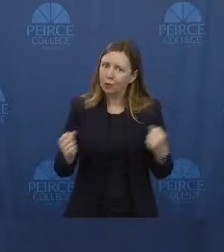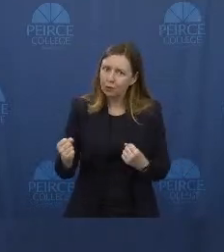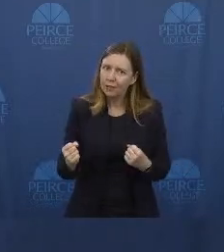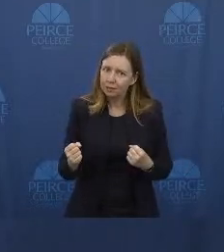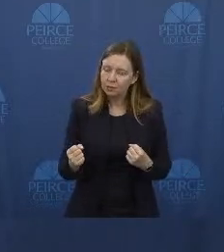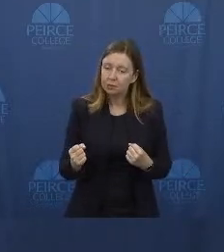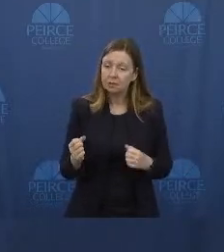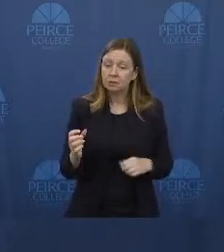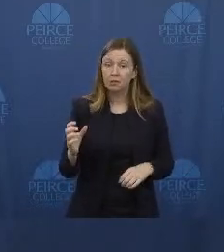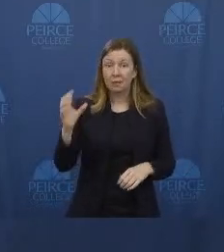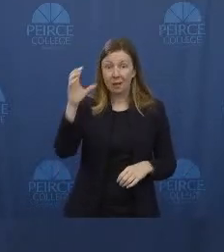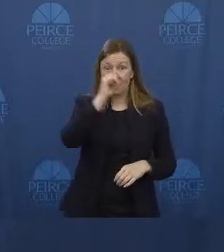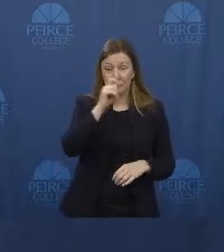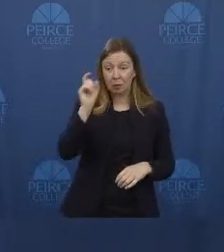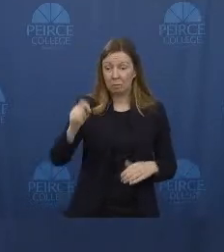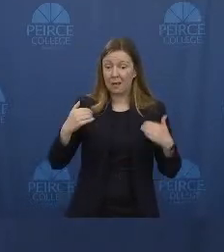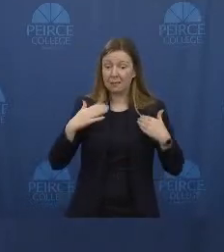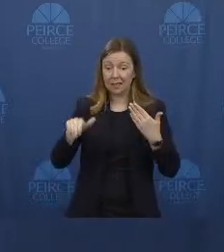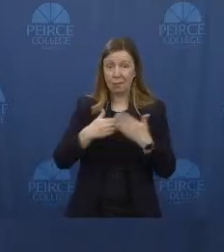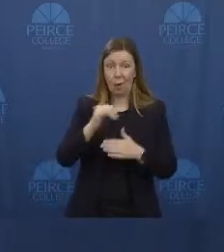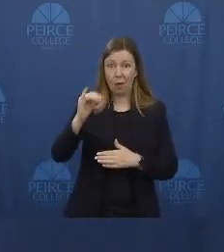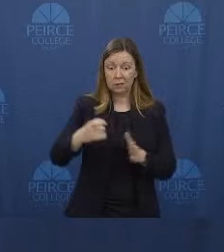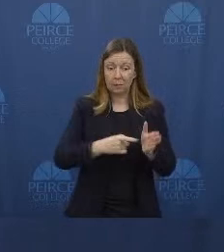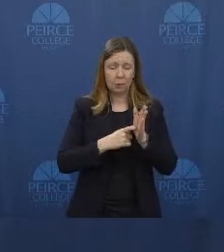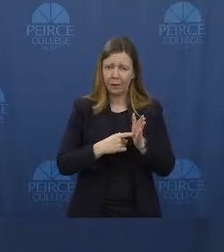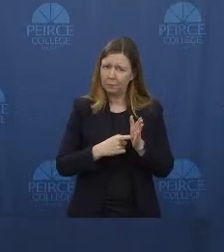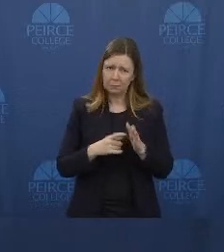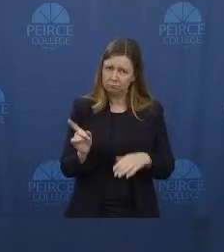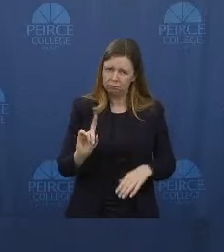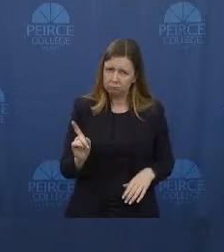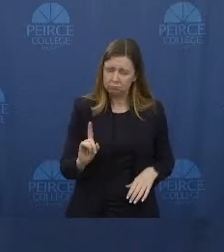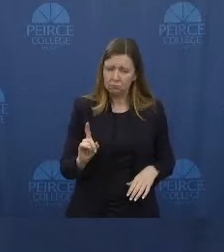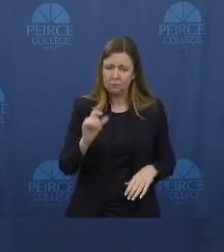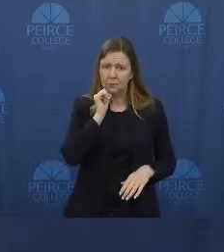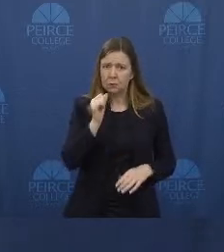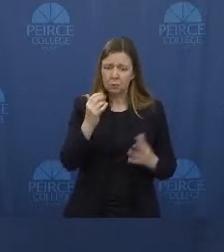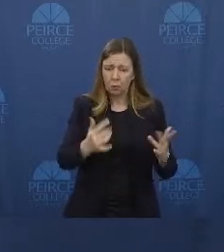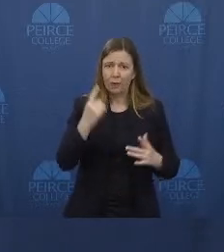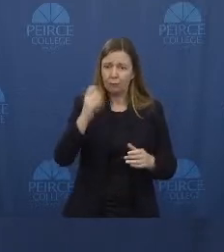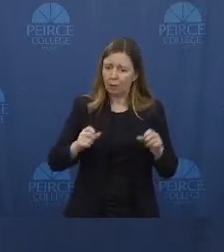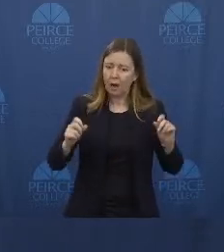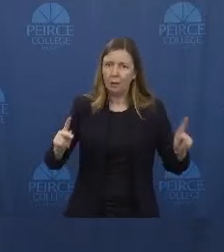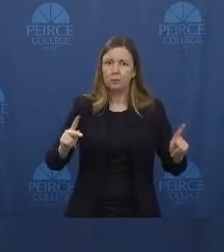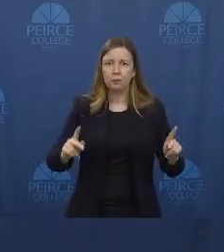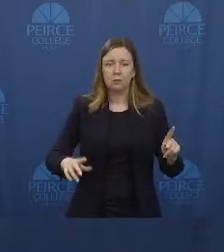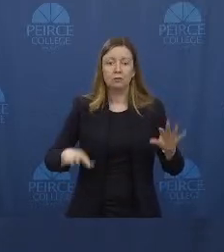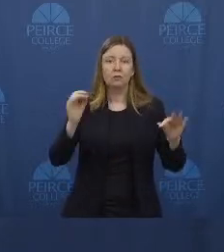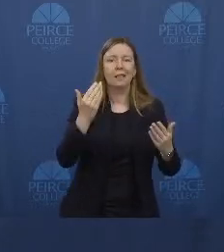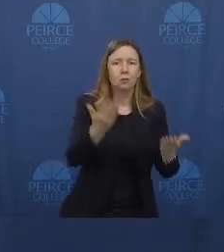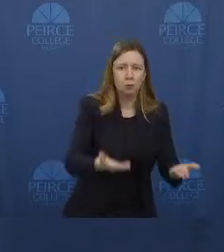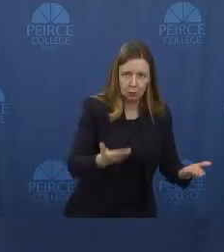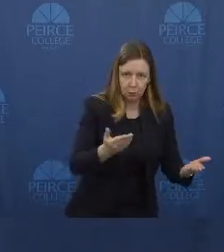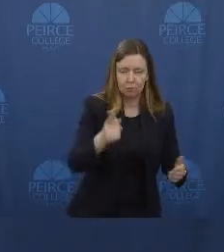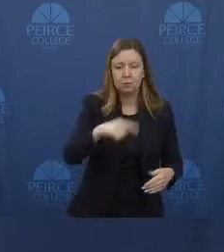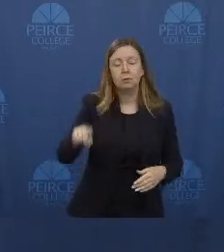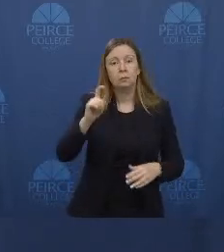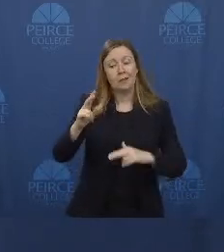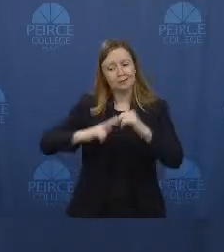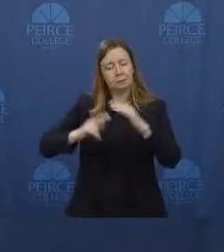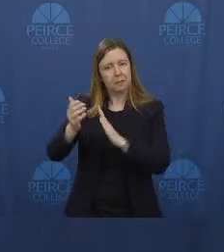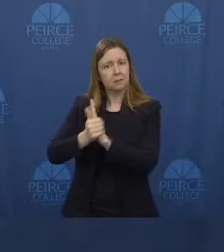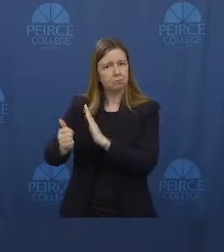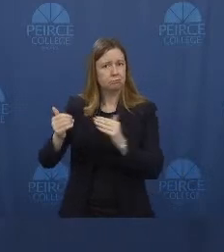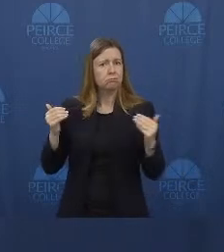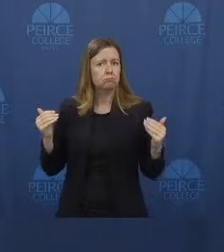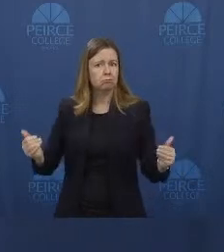Don't assume you have to have all the job requirements. And don't wait for the opportunities to find you. Build your skills if you need